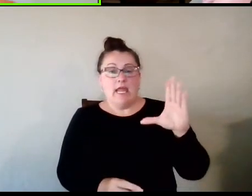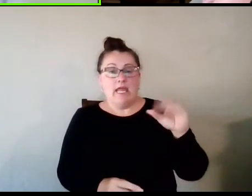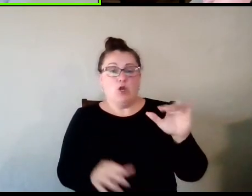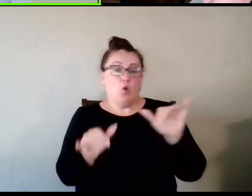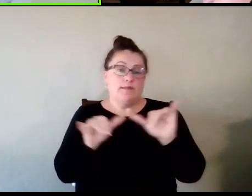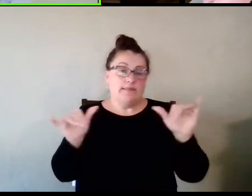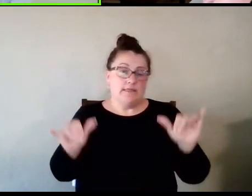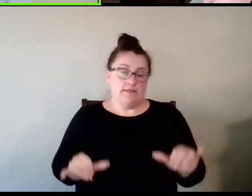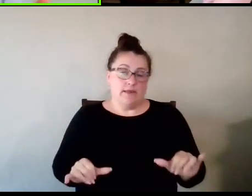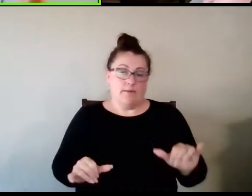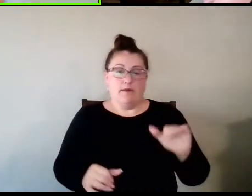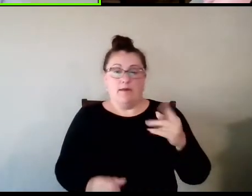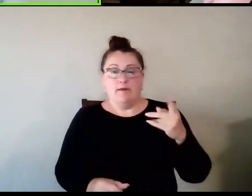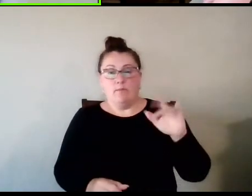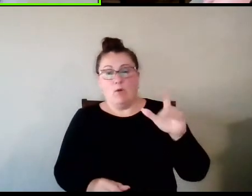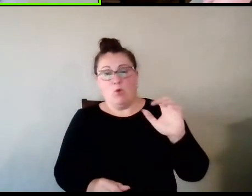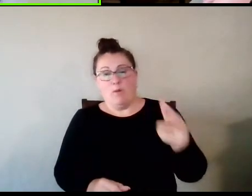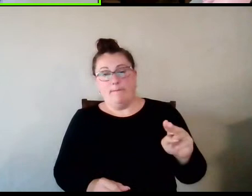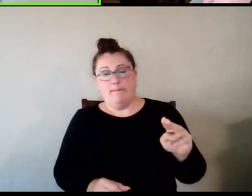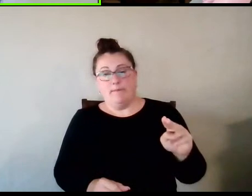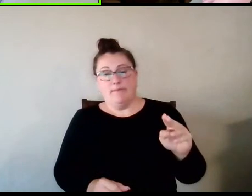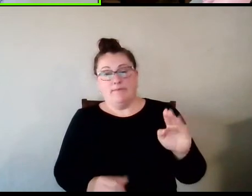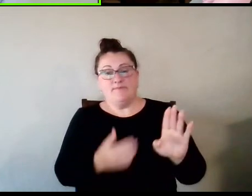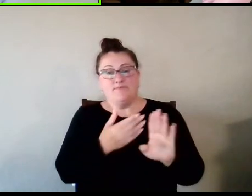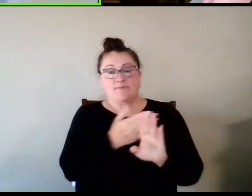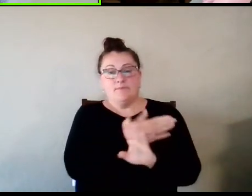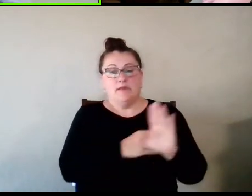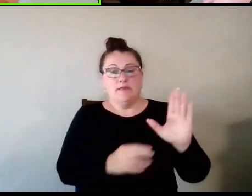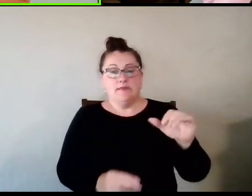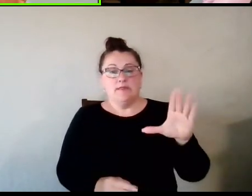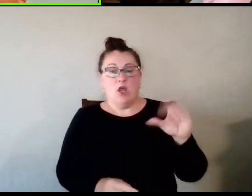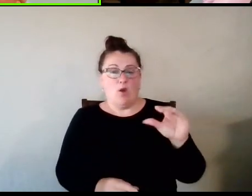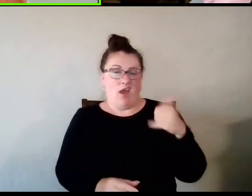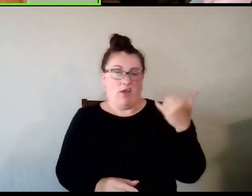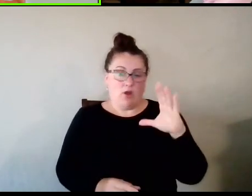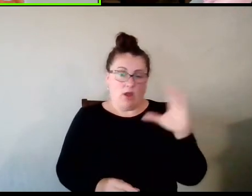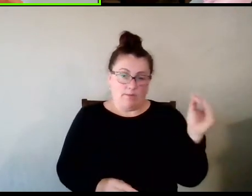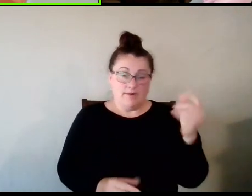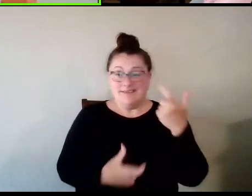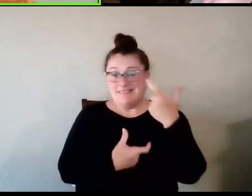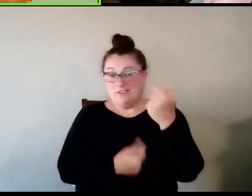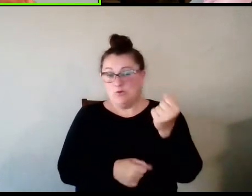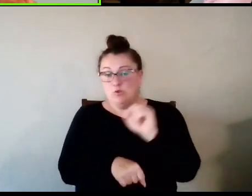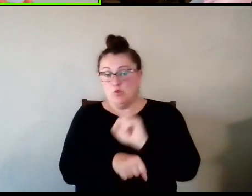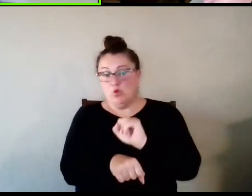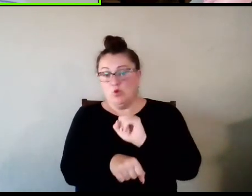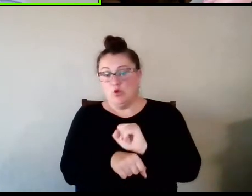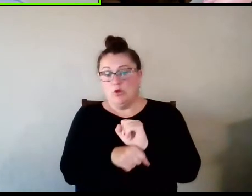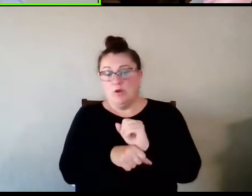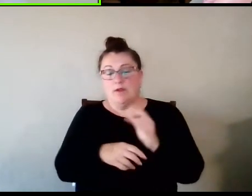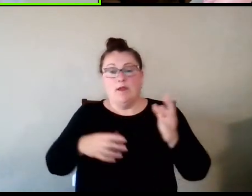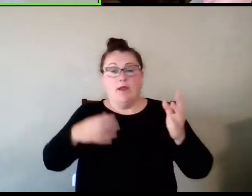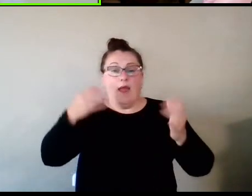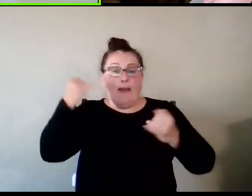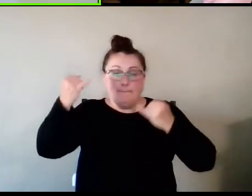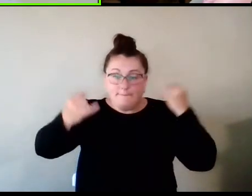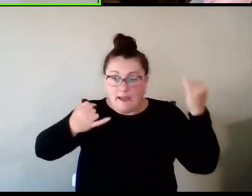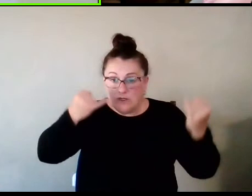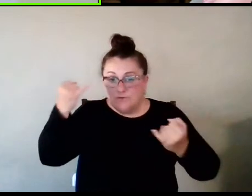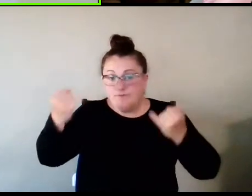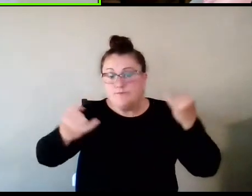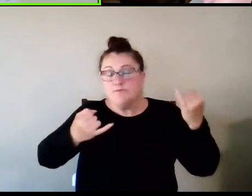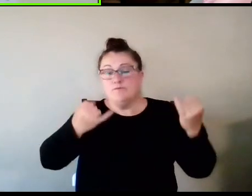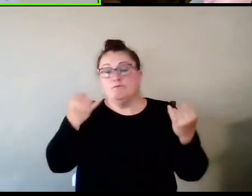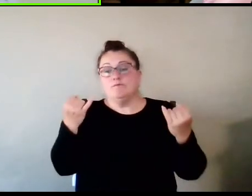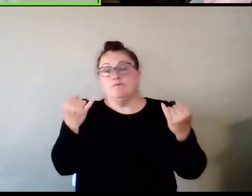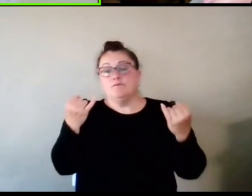Paul Polman, whom you know is the former CEO of Unilever, is doing some very interesting work with Imagine, where he's taking a number